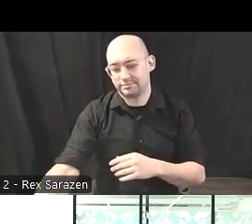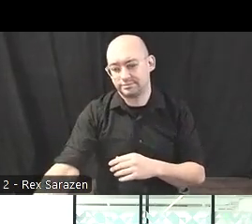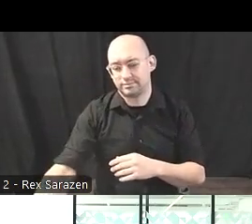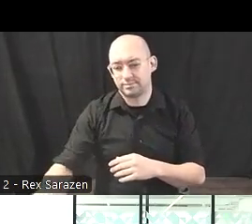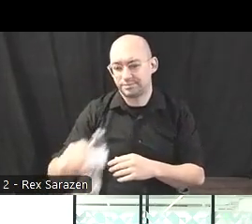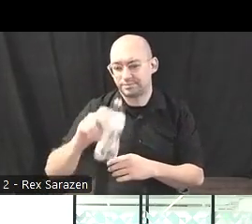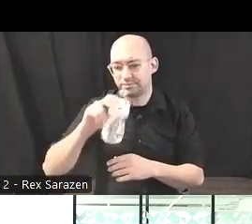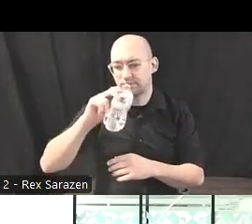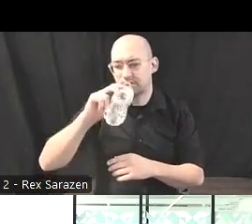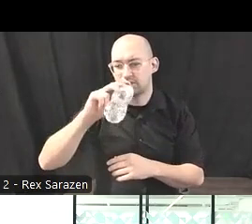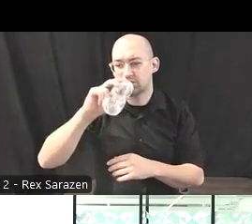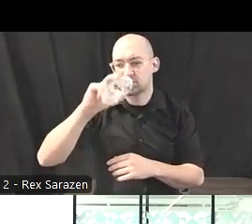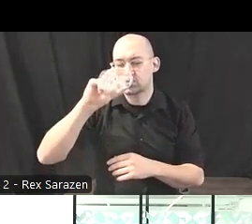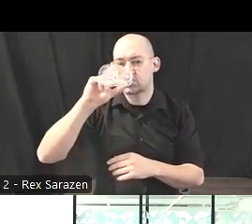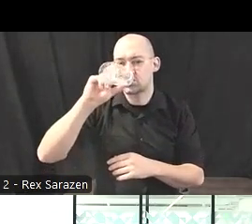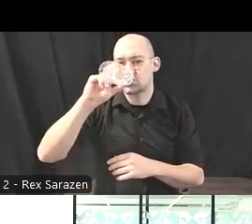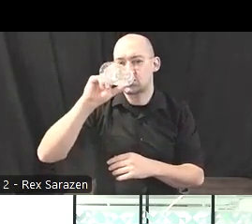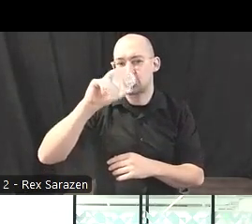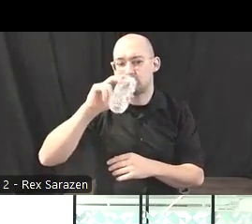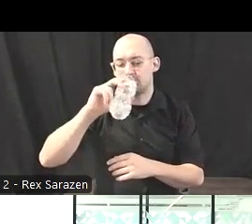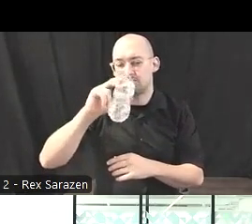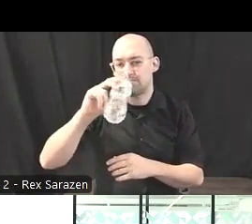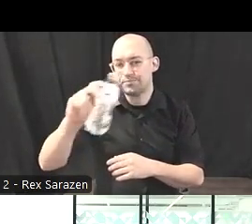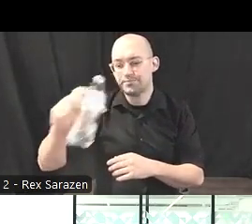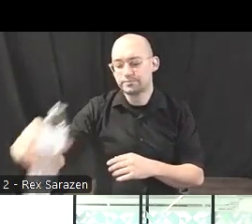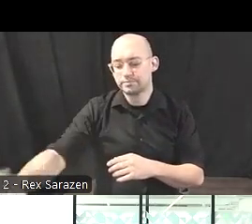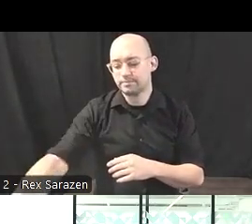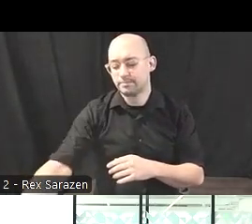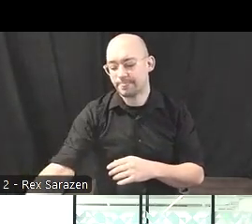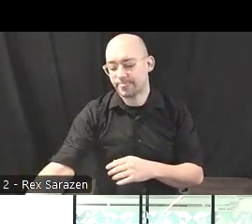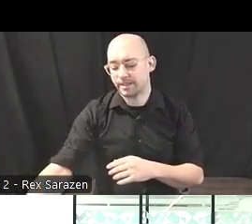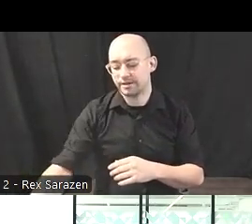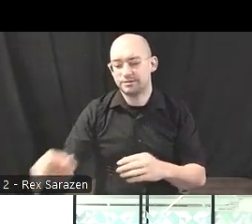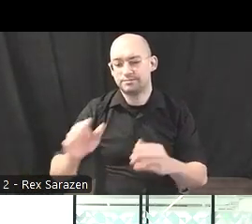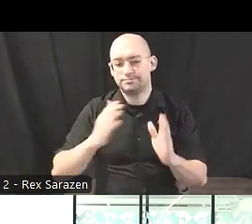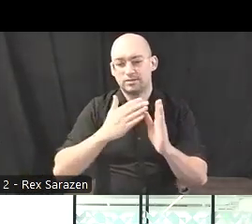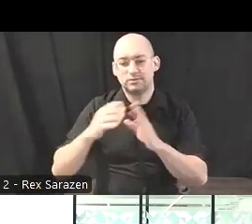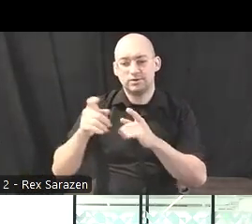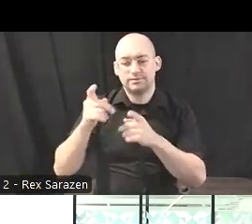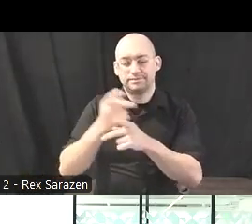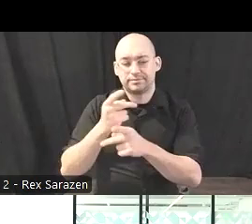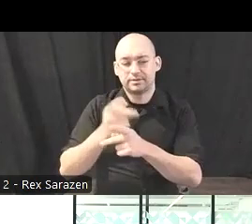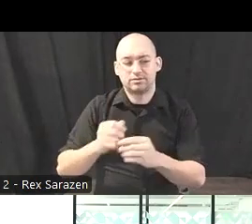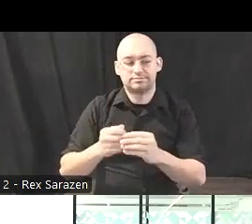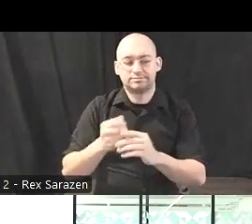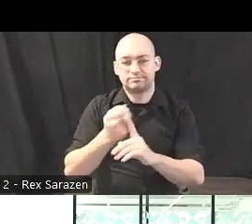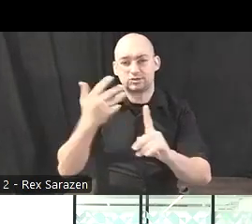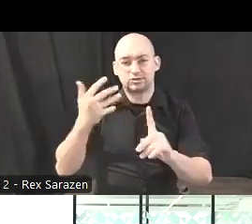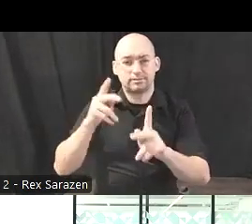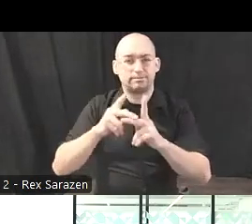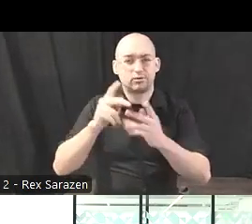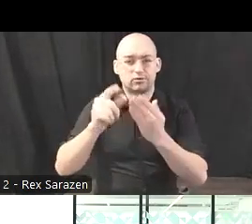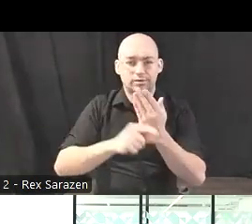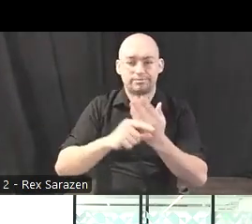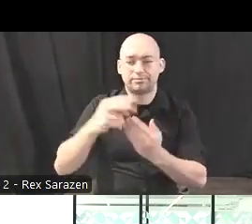the progress of the community care expansion program, as well as the Home Safe program and the HDAP program that have